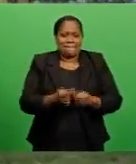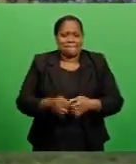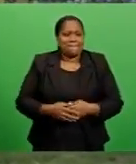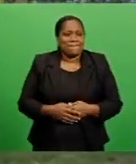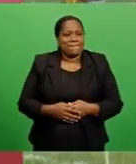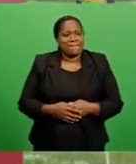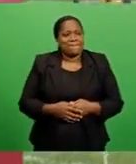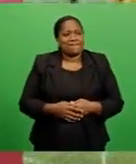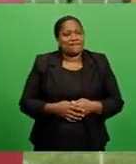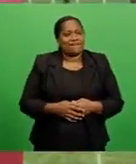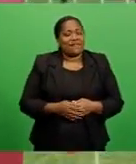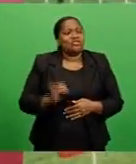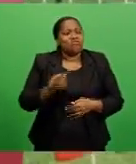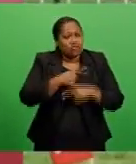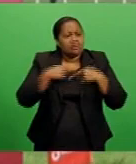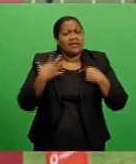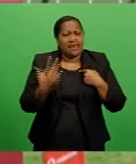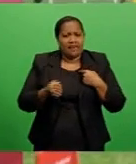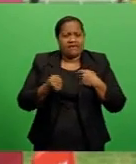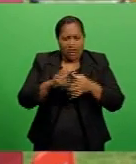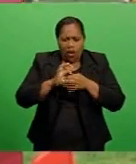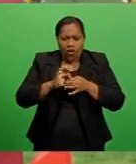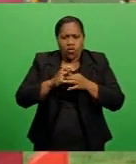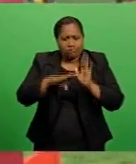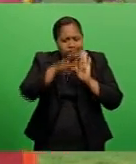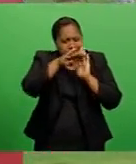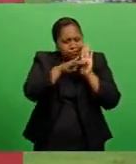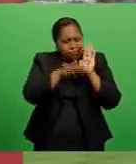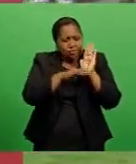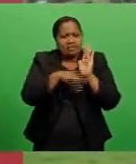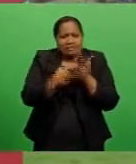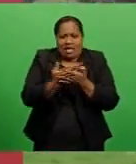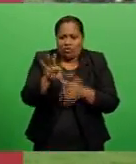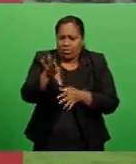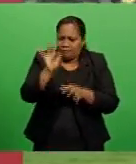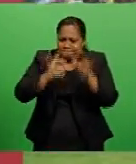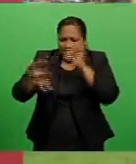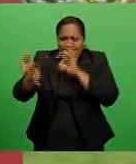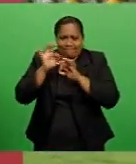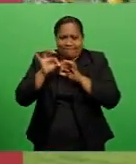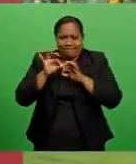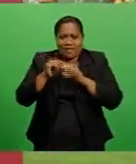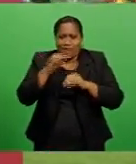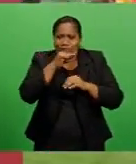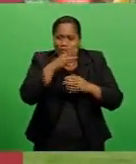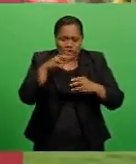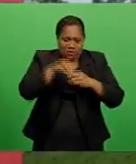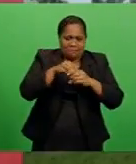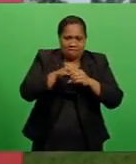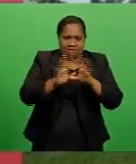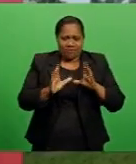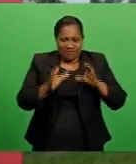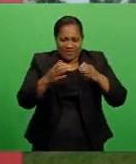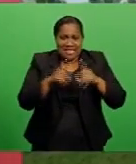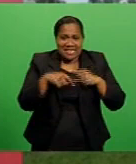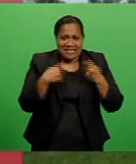our selection criteria regarding the players that we want in the